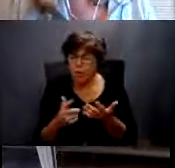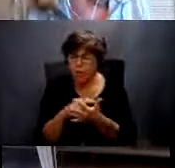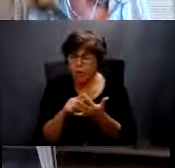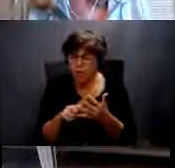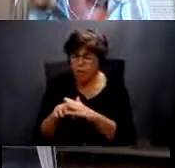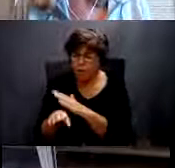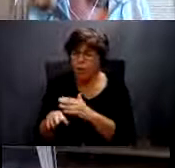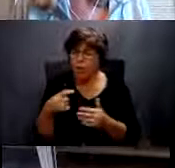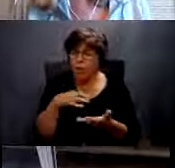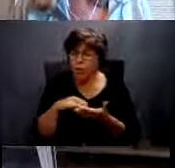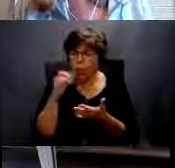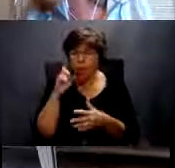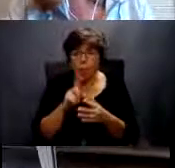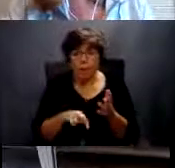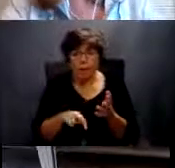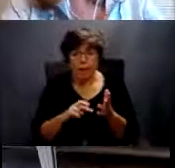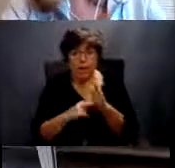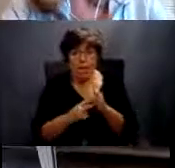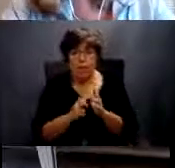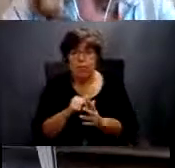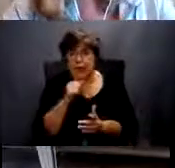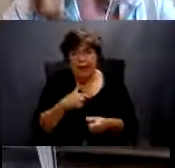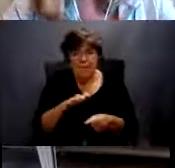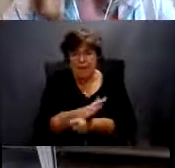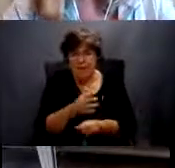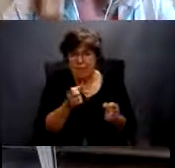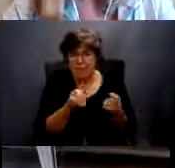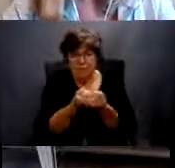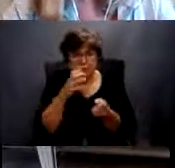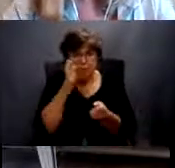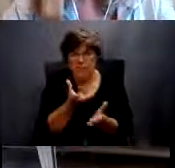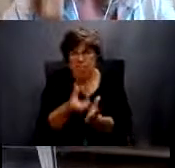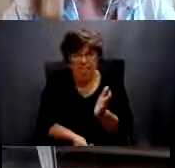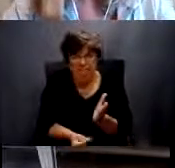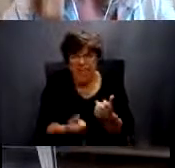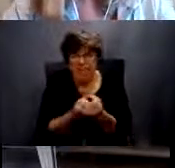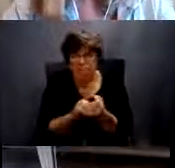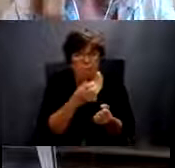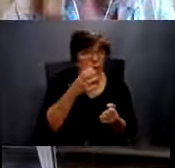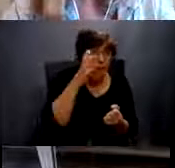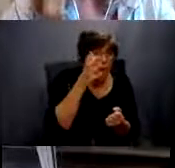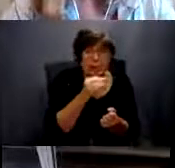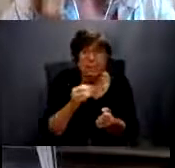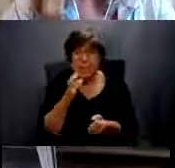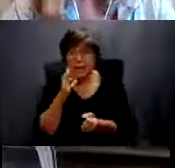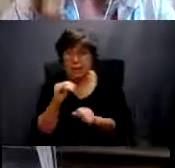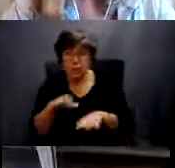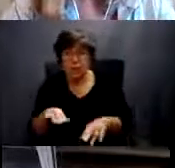We learned about the lack of support that there is for parents and for children in the mental health